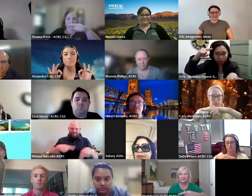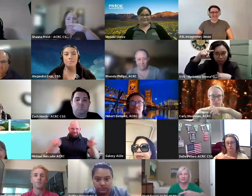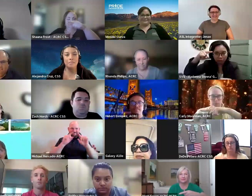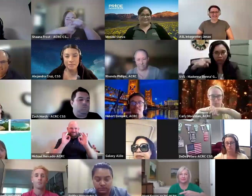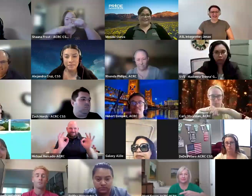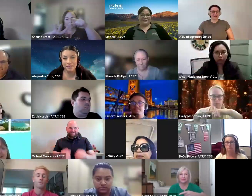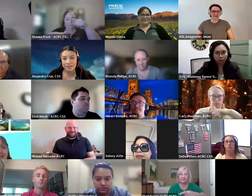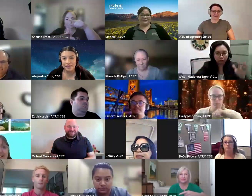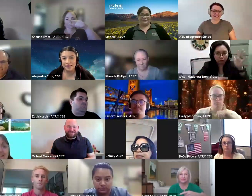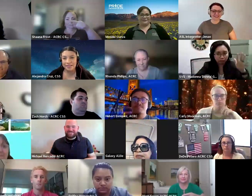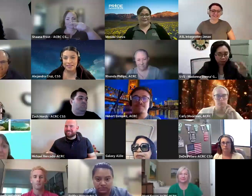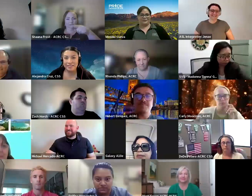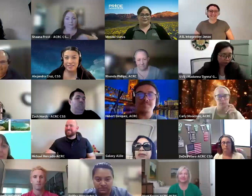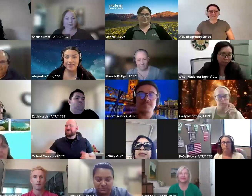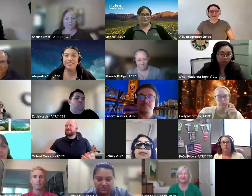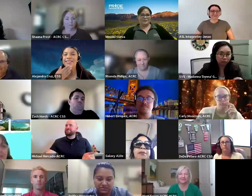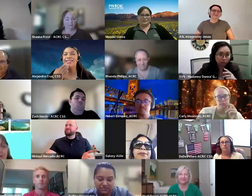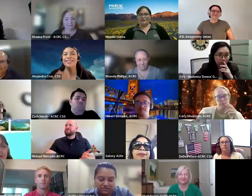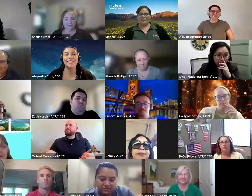Awesome. Good job, everyone.